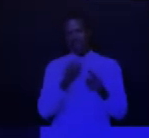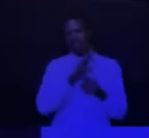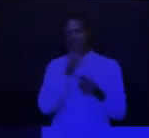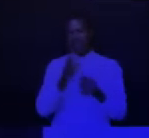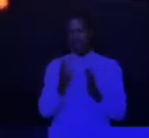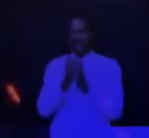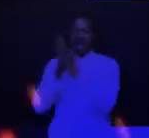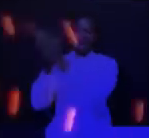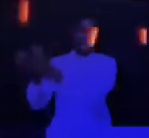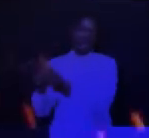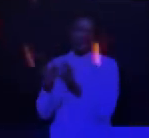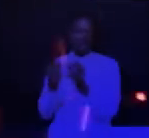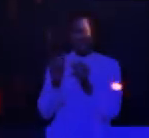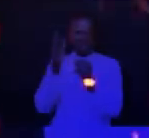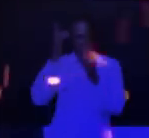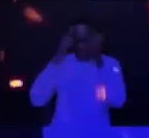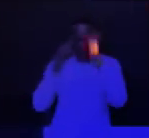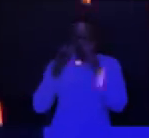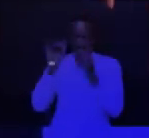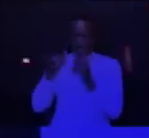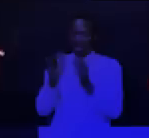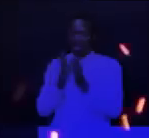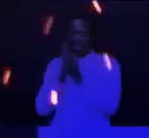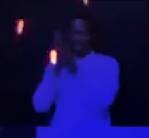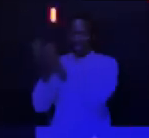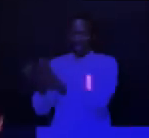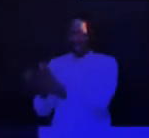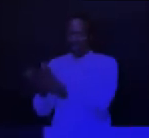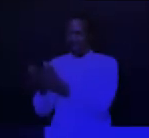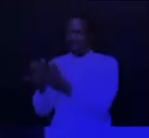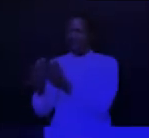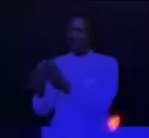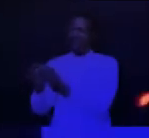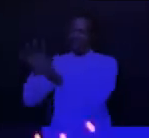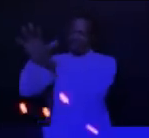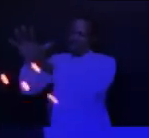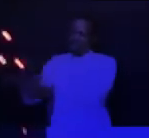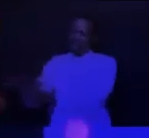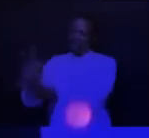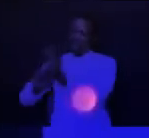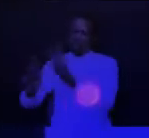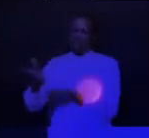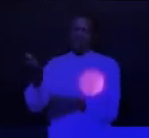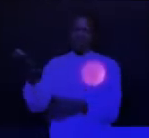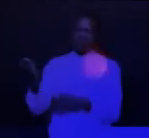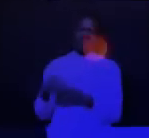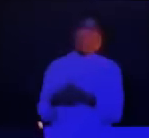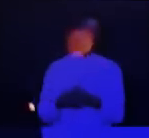it because the demands were heavy on these people.